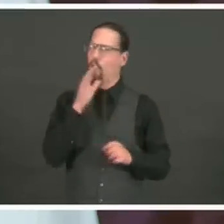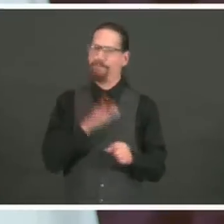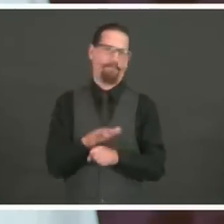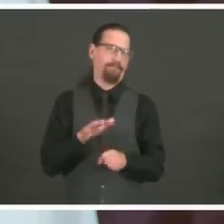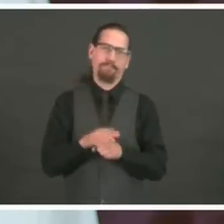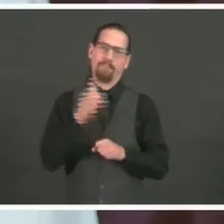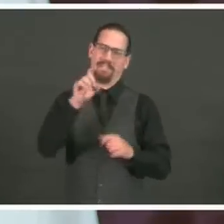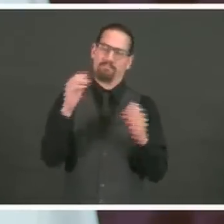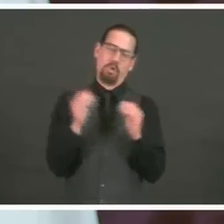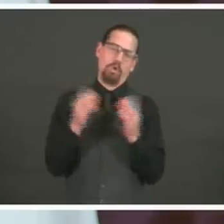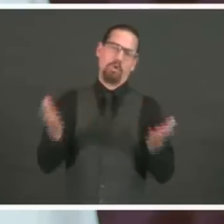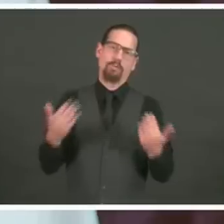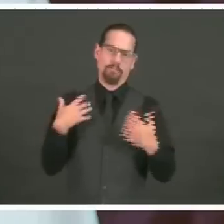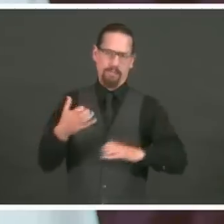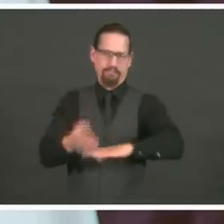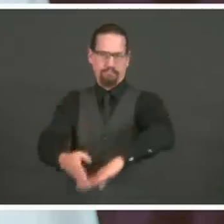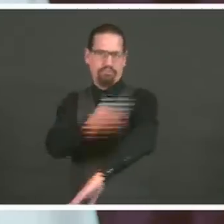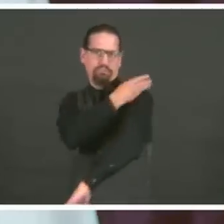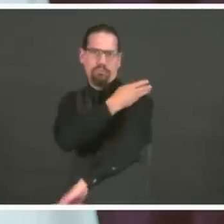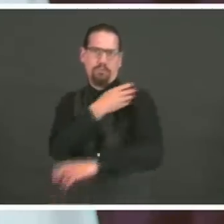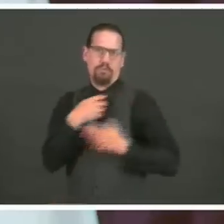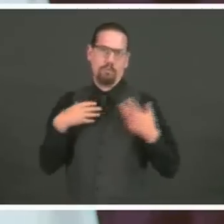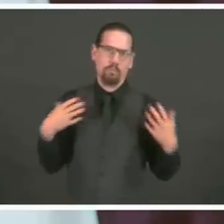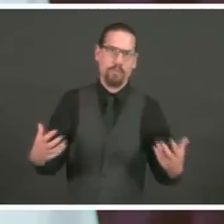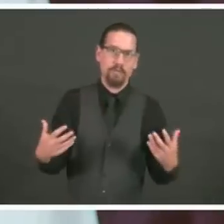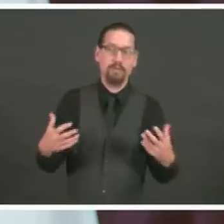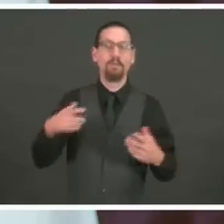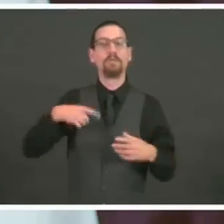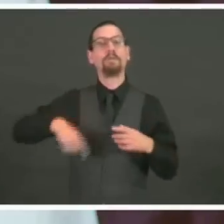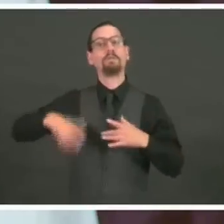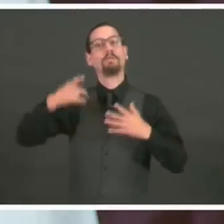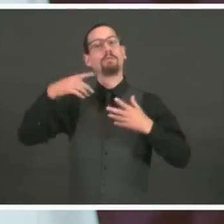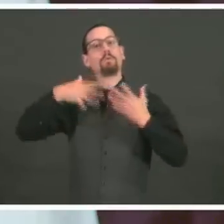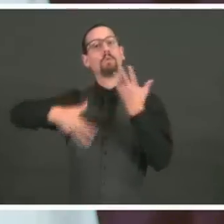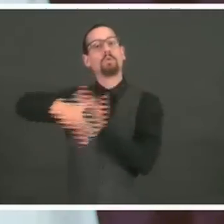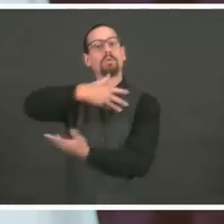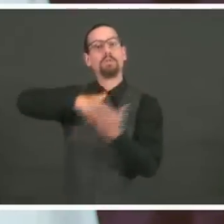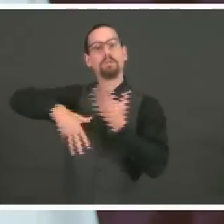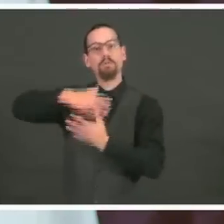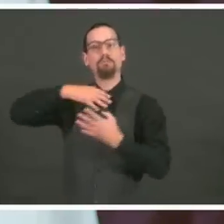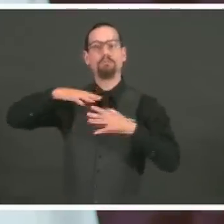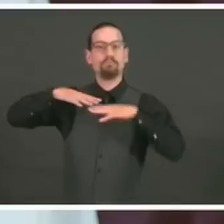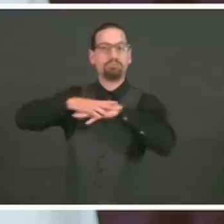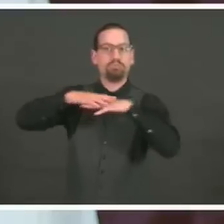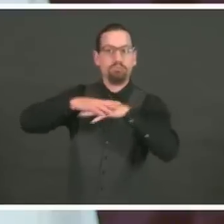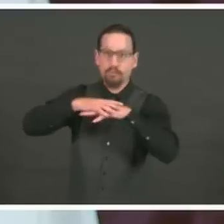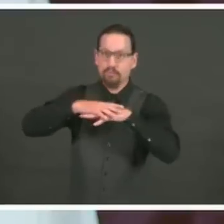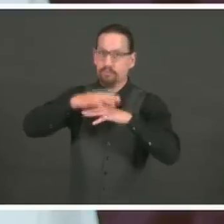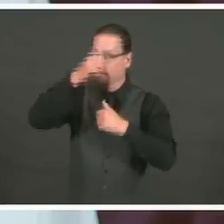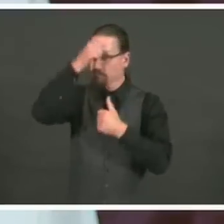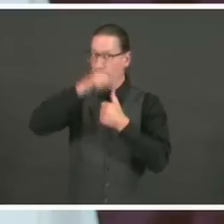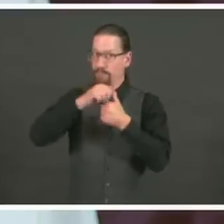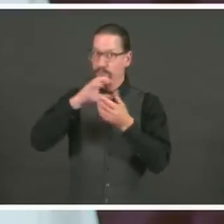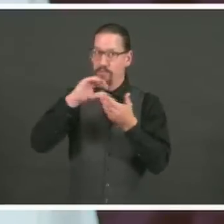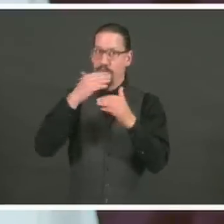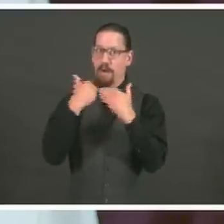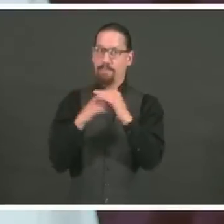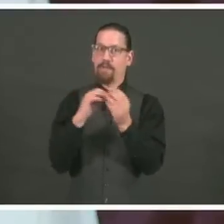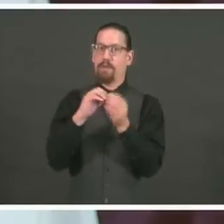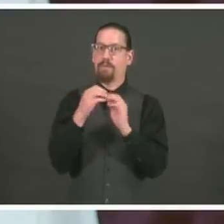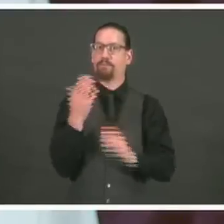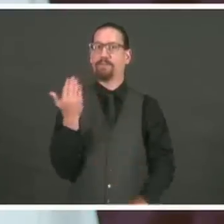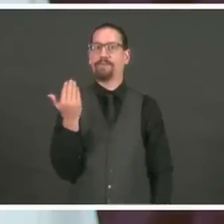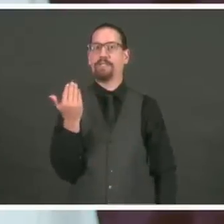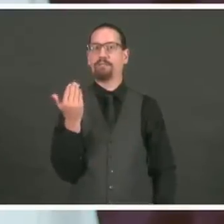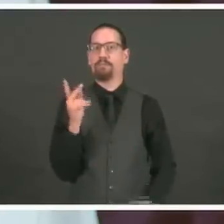social gathering limits in the state of Rhode Island is 15. I have to say that's probably the most commonly asked question I